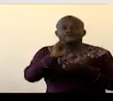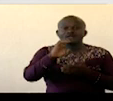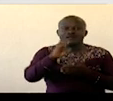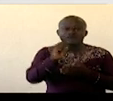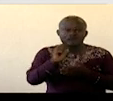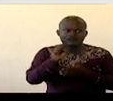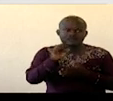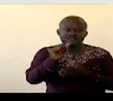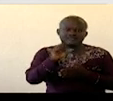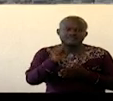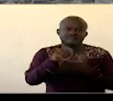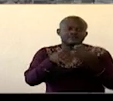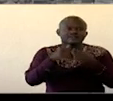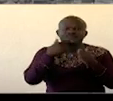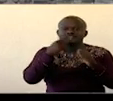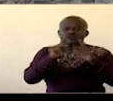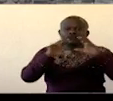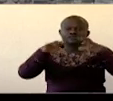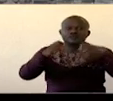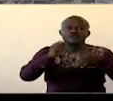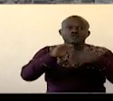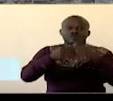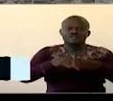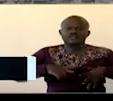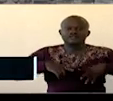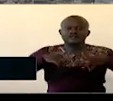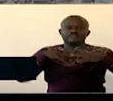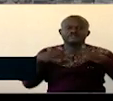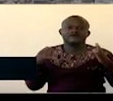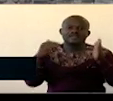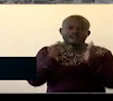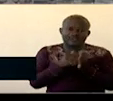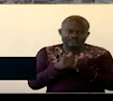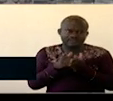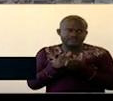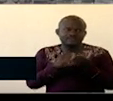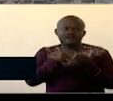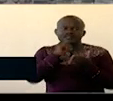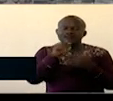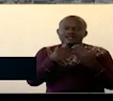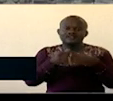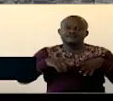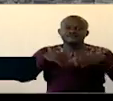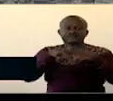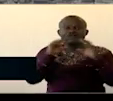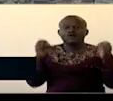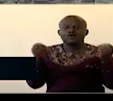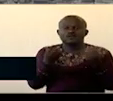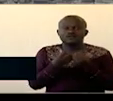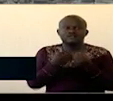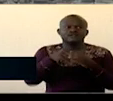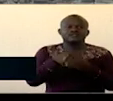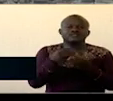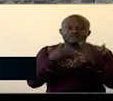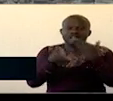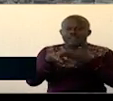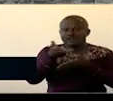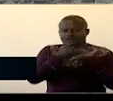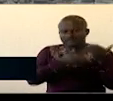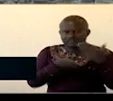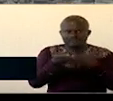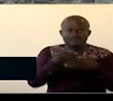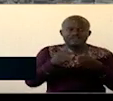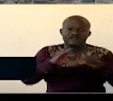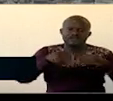Ecosystem is a community of living and non-living organisms interacting. Let